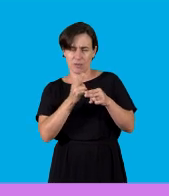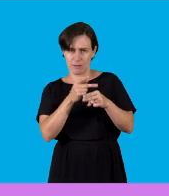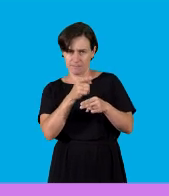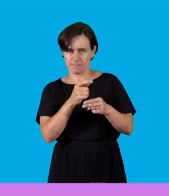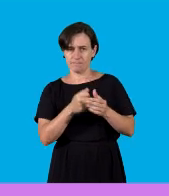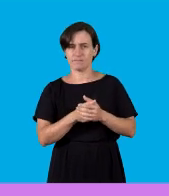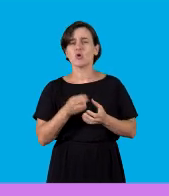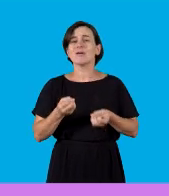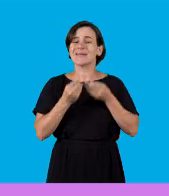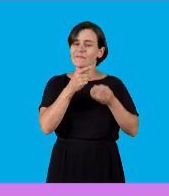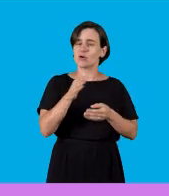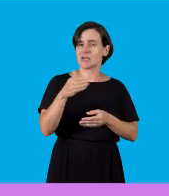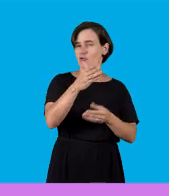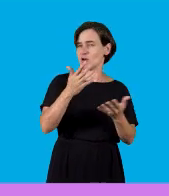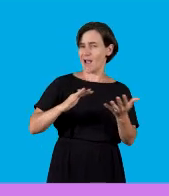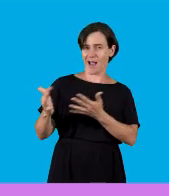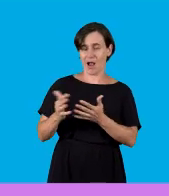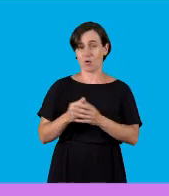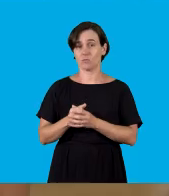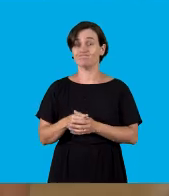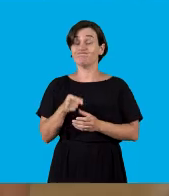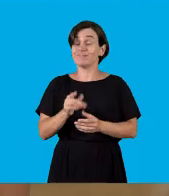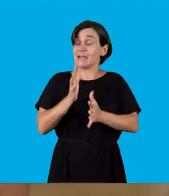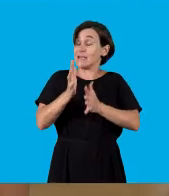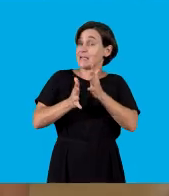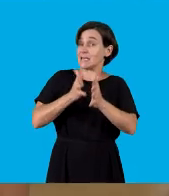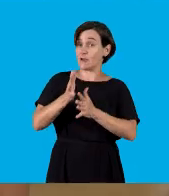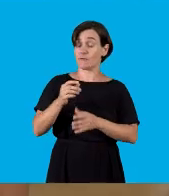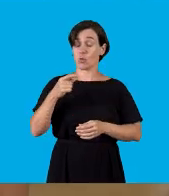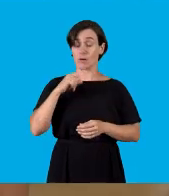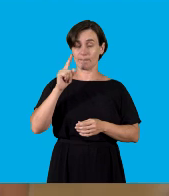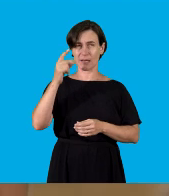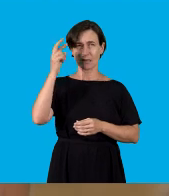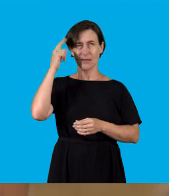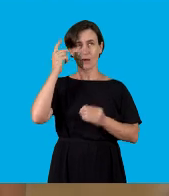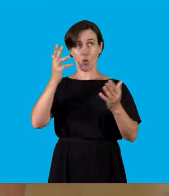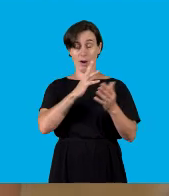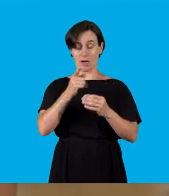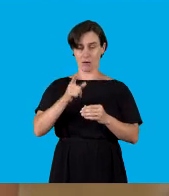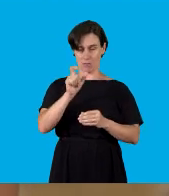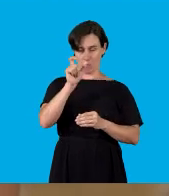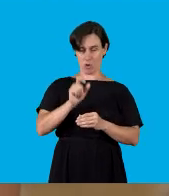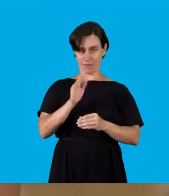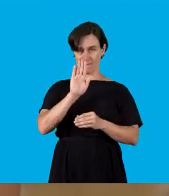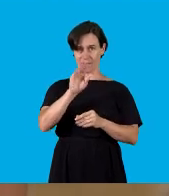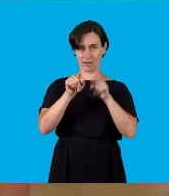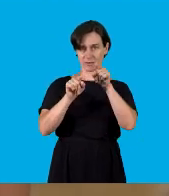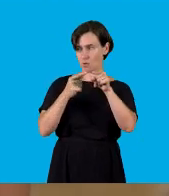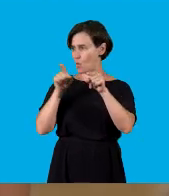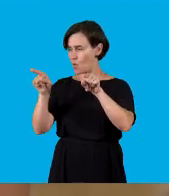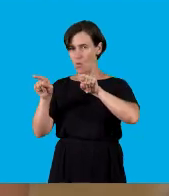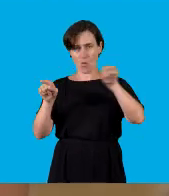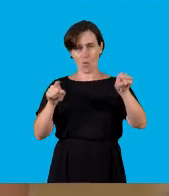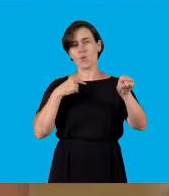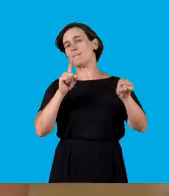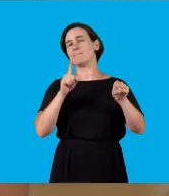her directions. So we must always be careful of where the person is facing when they're going towards a particular area so that we